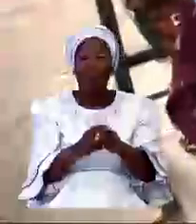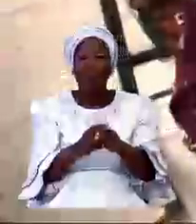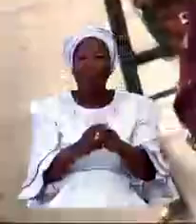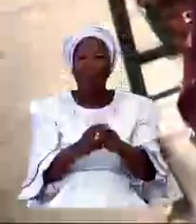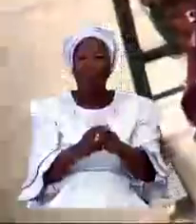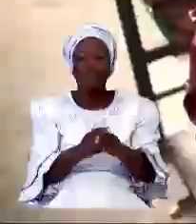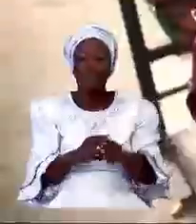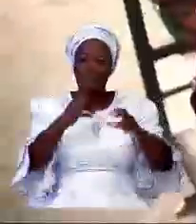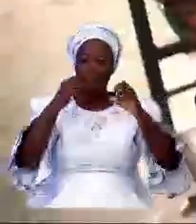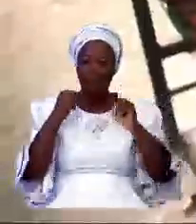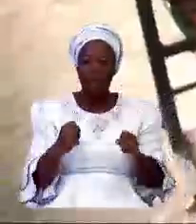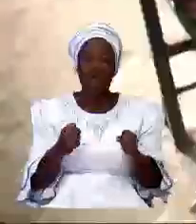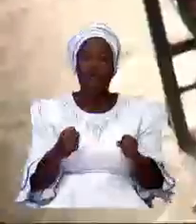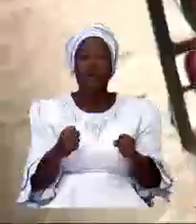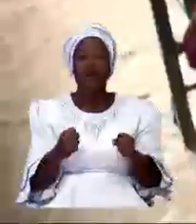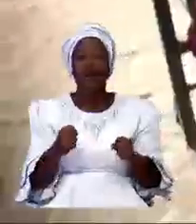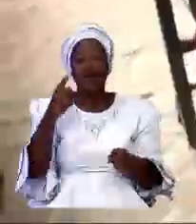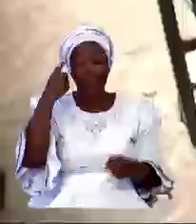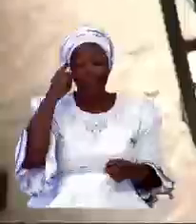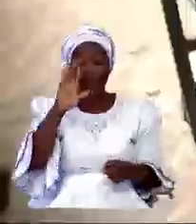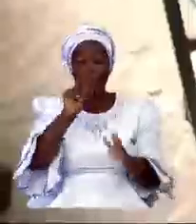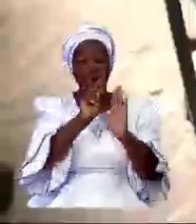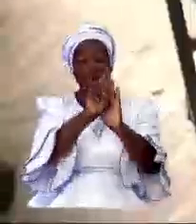in Jesus' name.